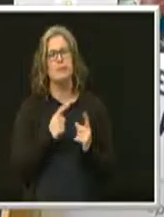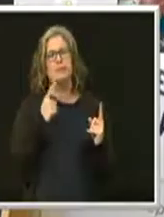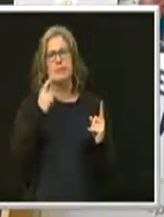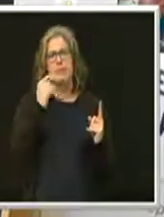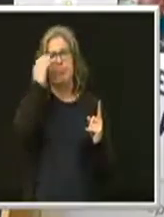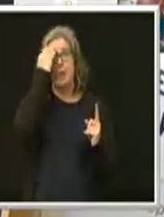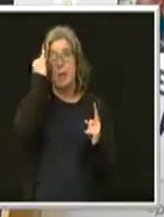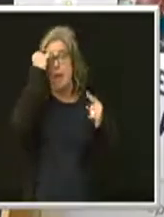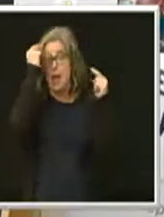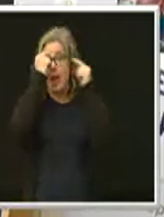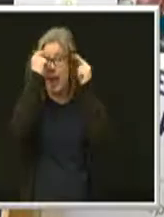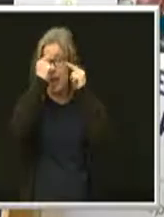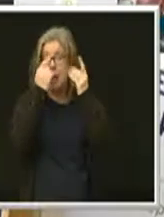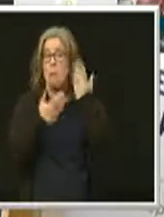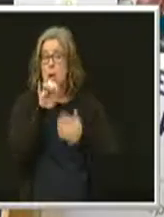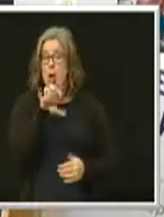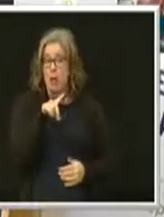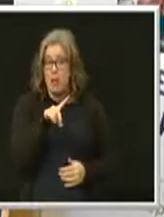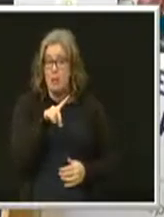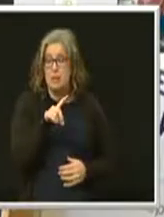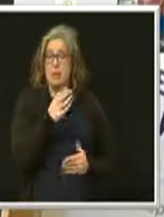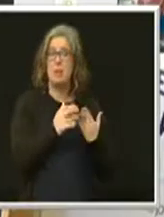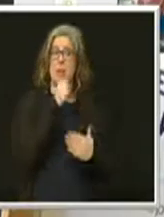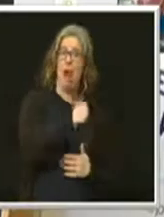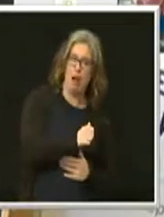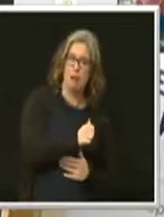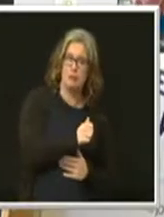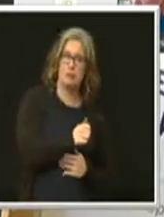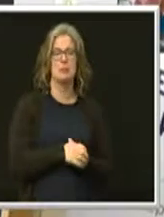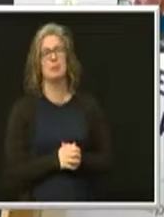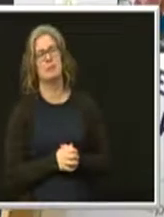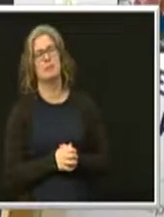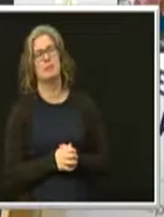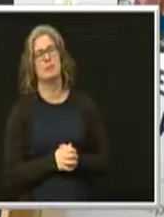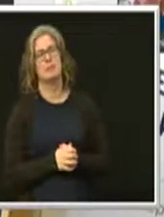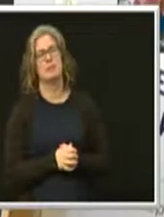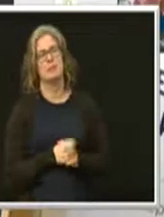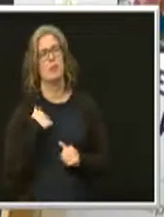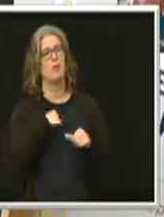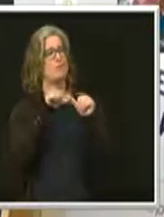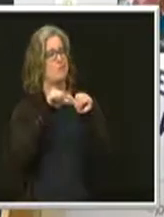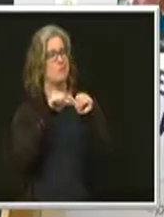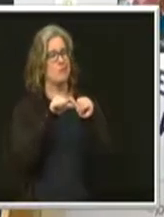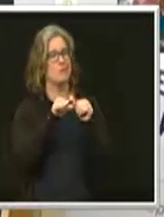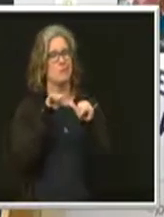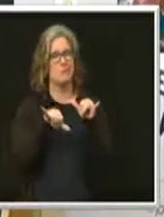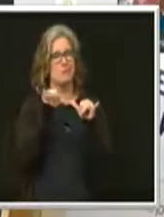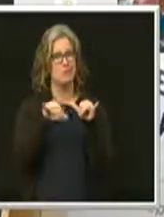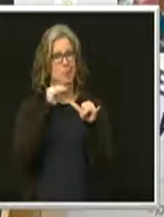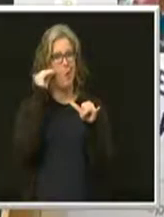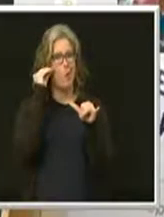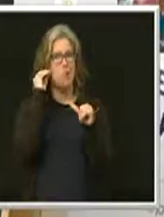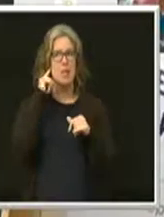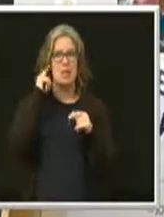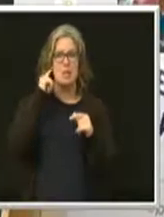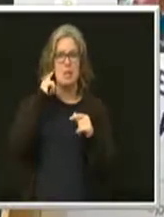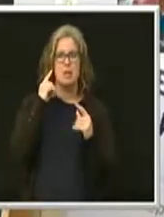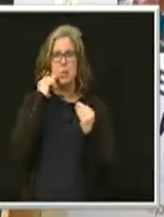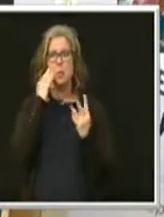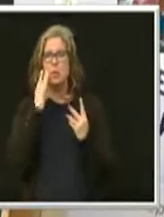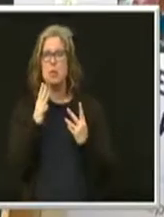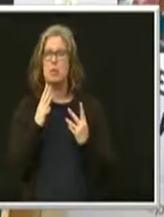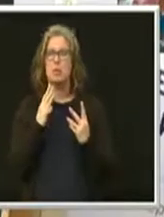if you have a headache, could be COVID, could possibly not be. But as we continue to be cooped up in our homes and we keep hearing news